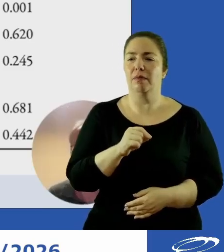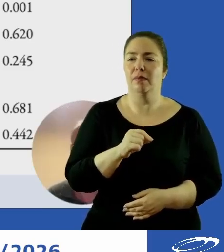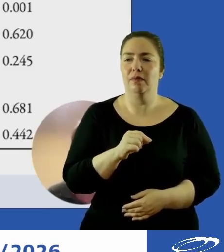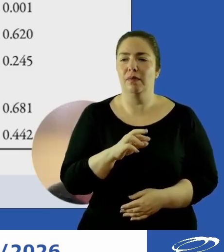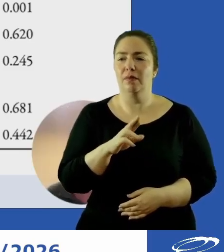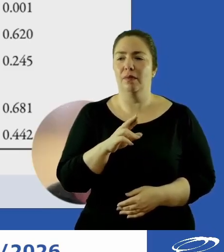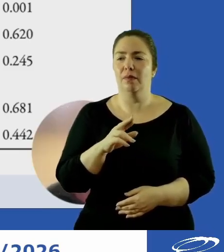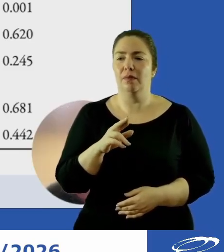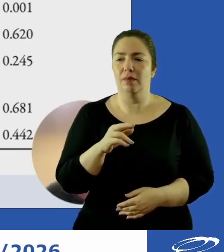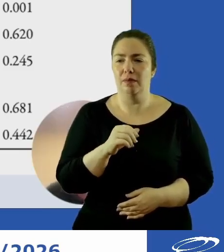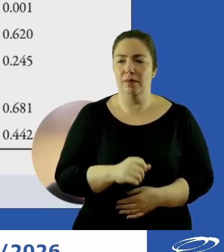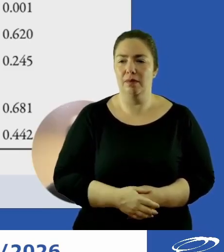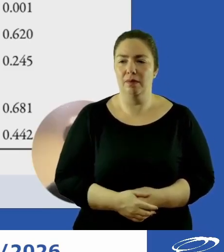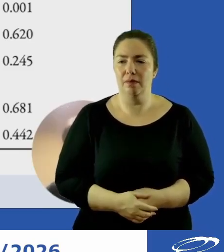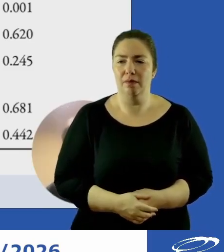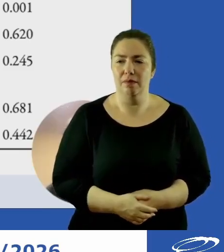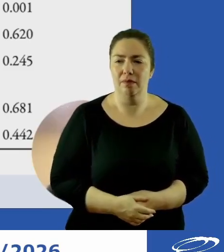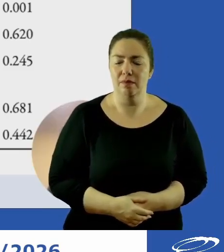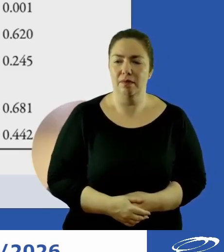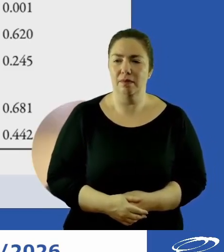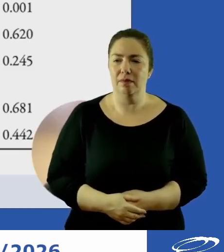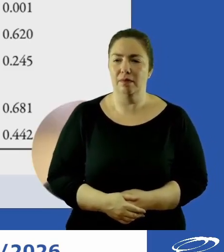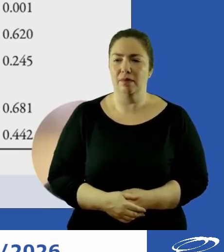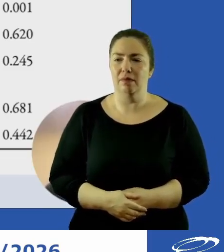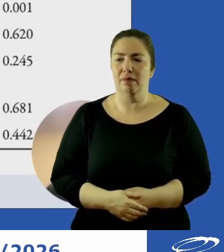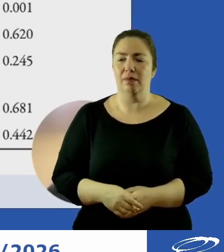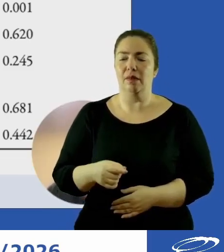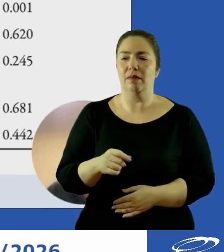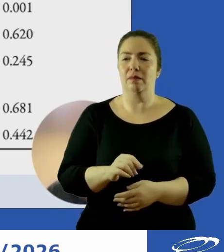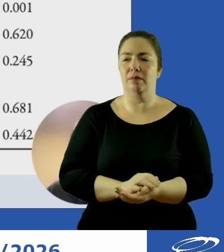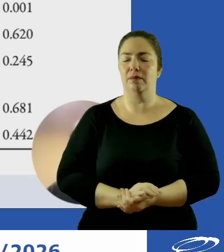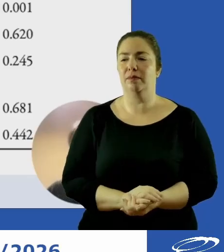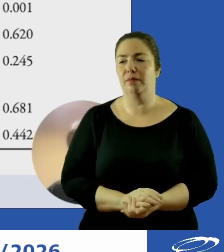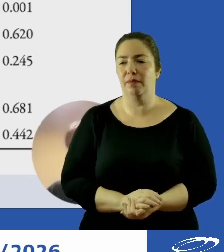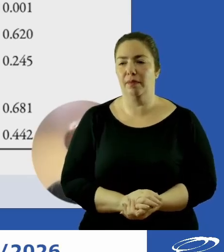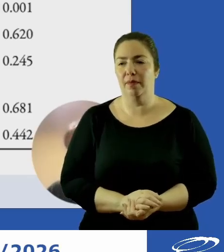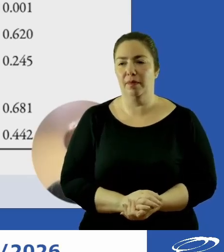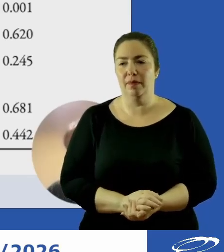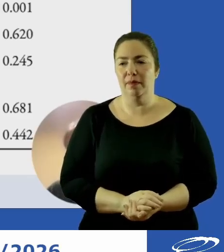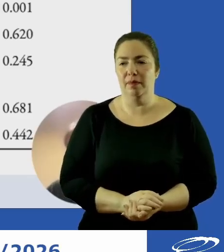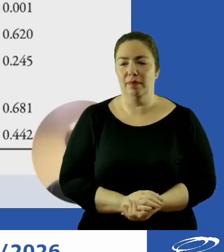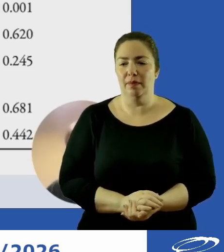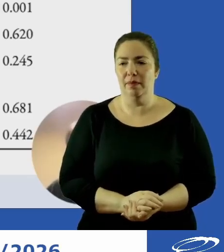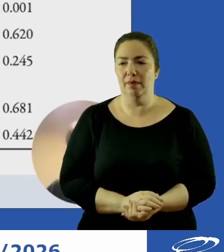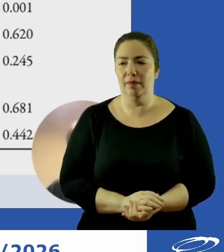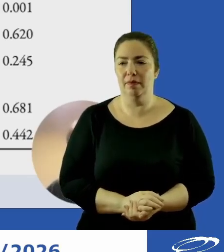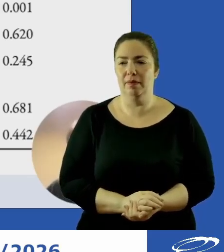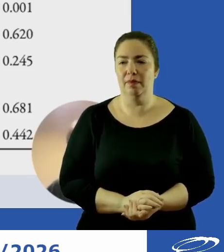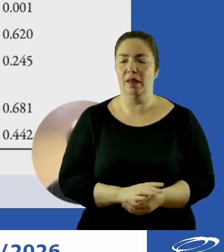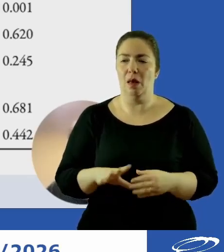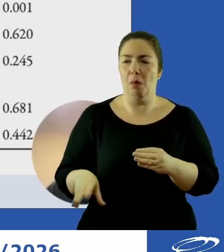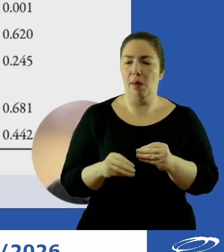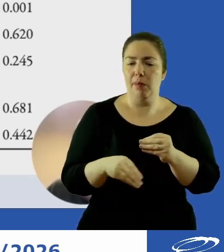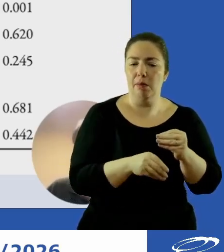other drug, so with all the limitations, but the experience obtained for